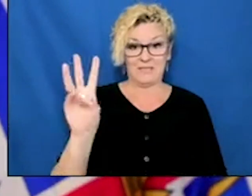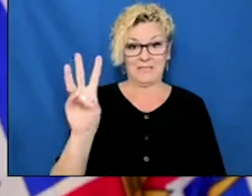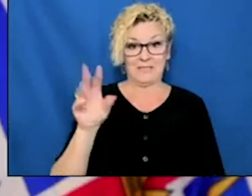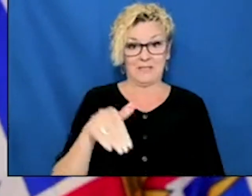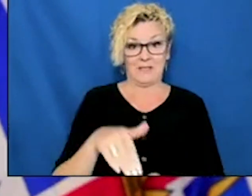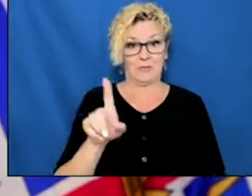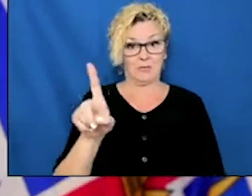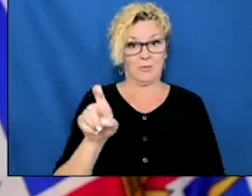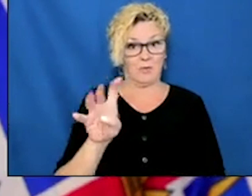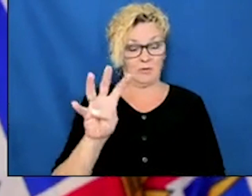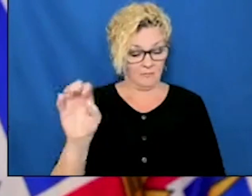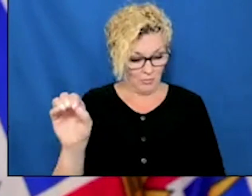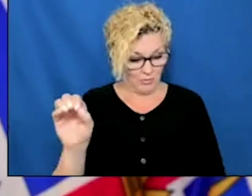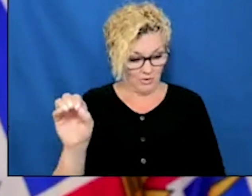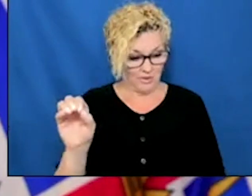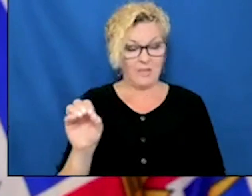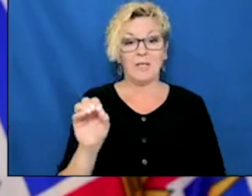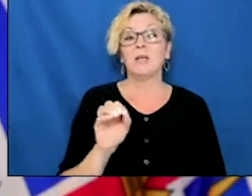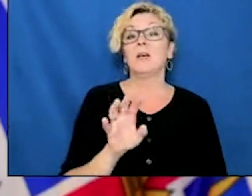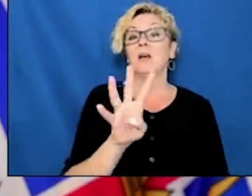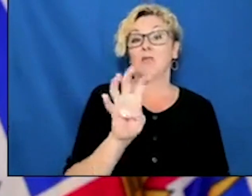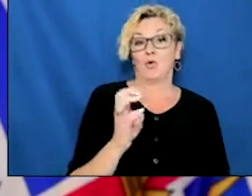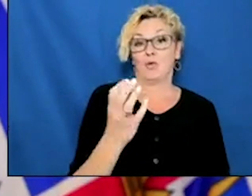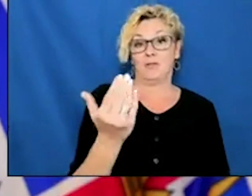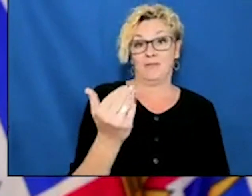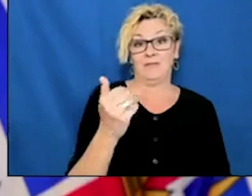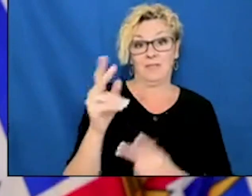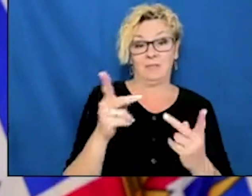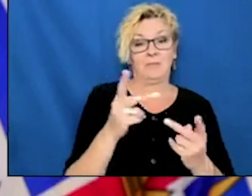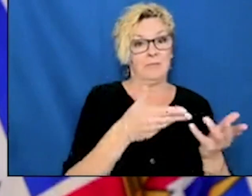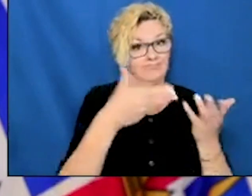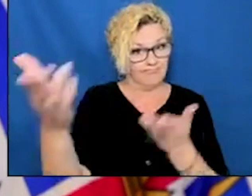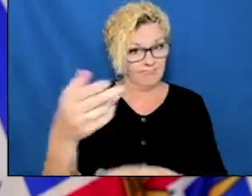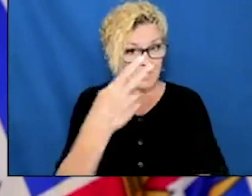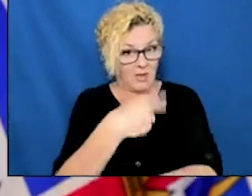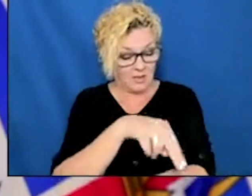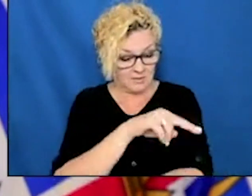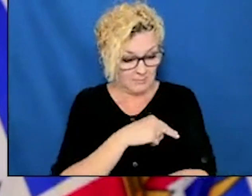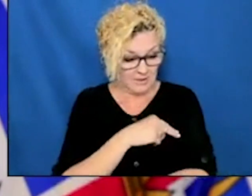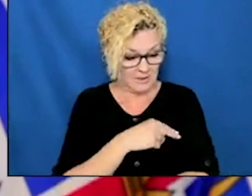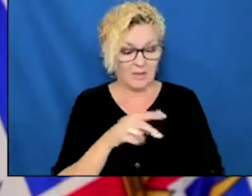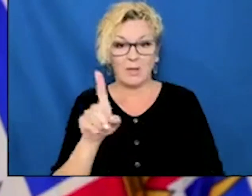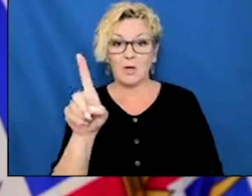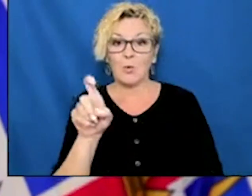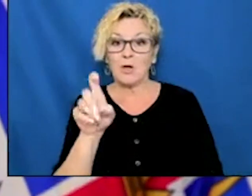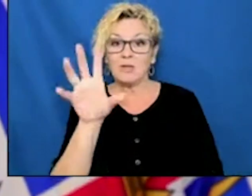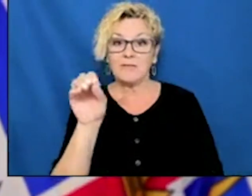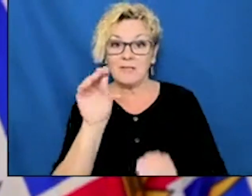hospital. 150 people in ICU or critical care, and